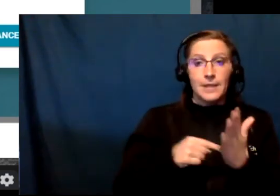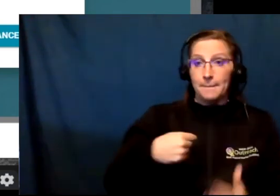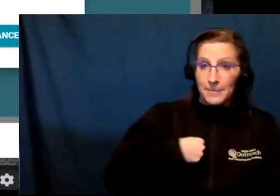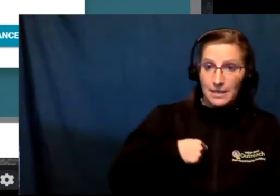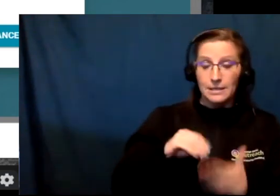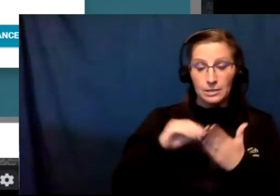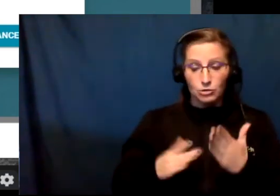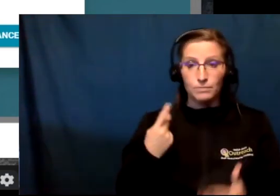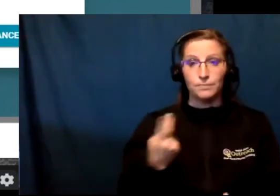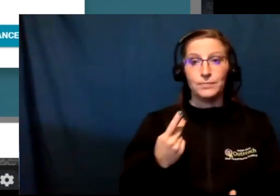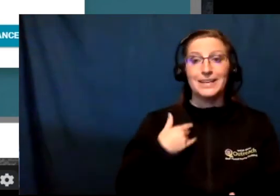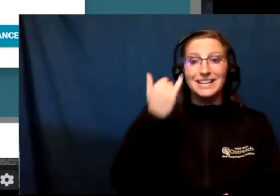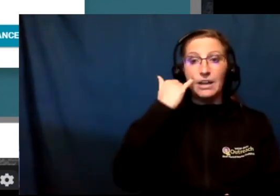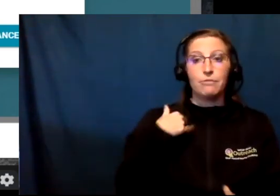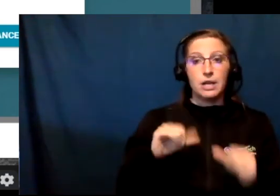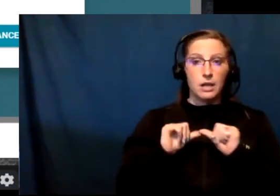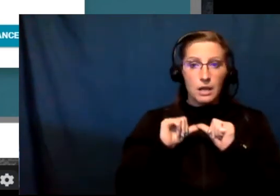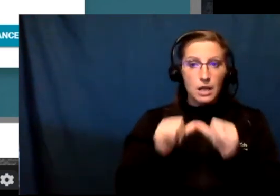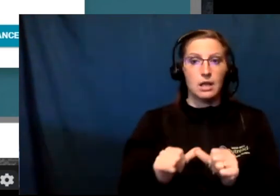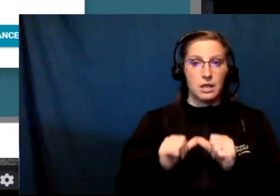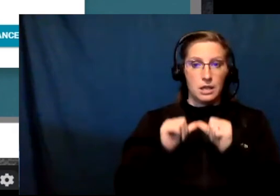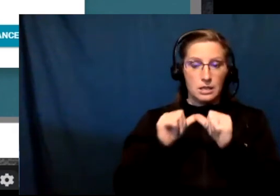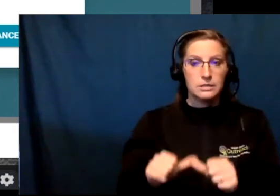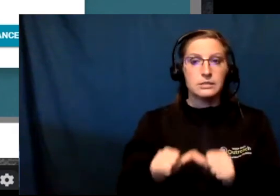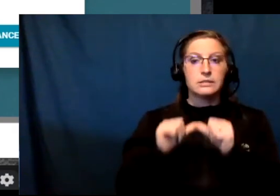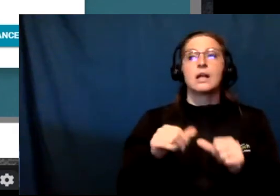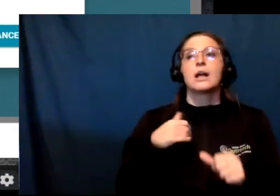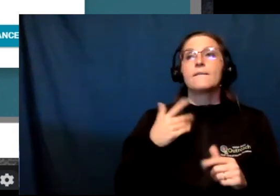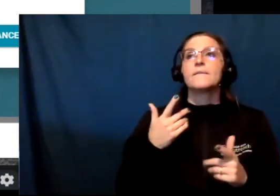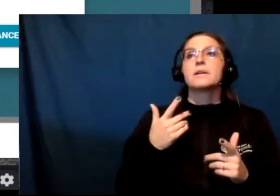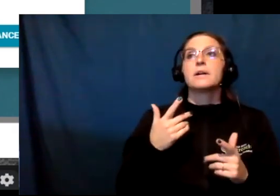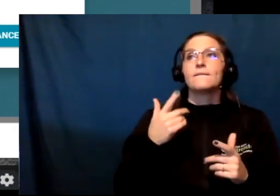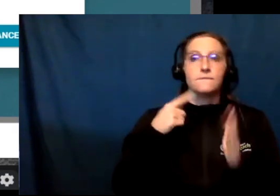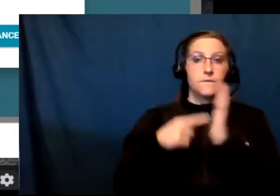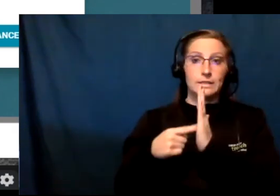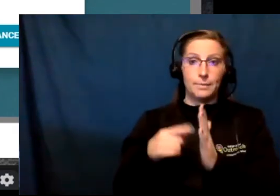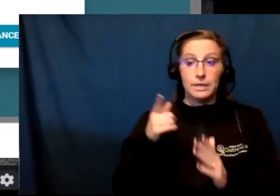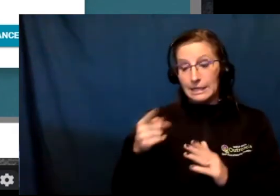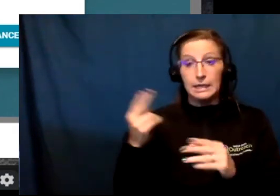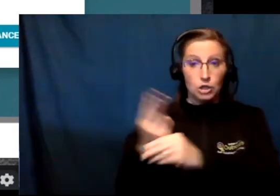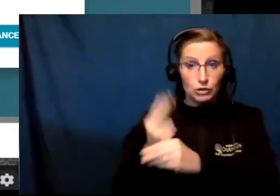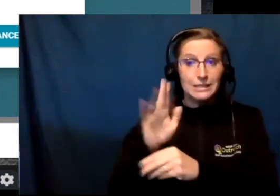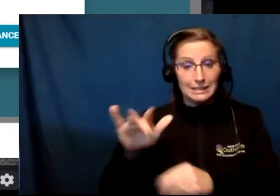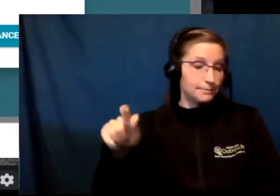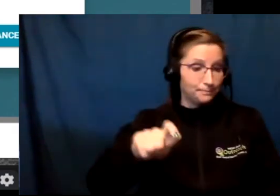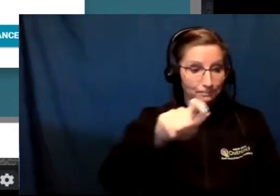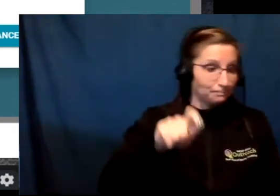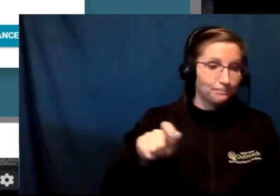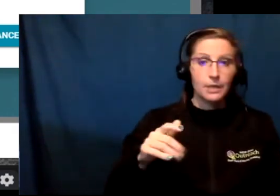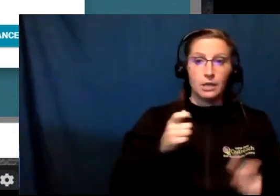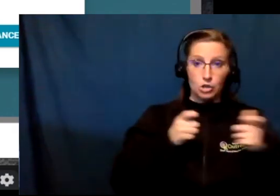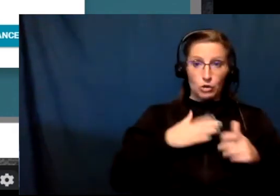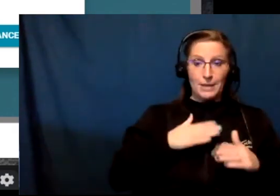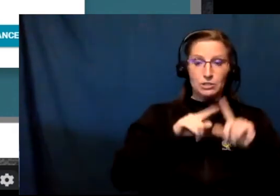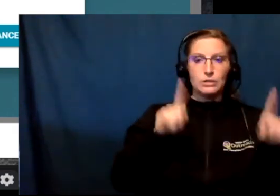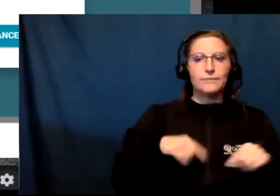that if we go too long between like him using the his mouse or whatever controlling my screen, like let's